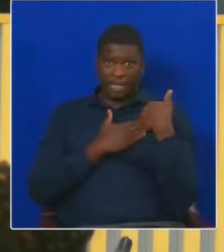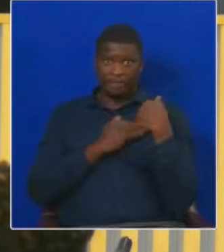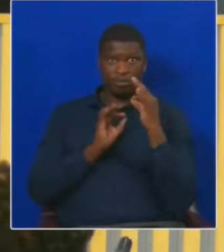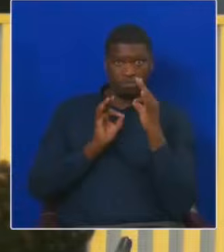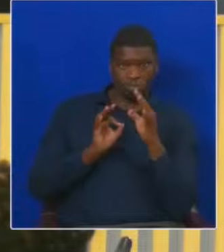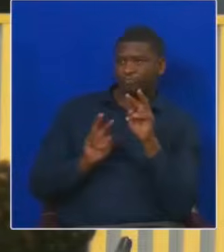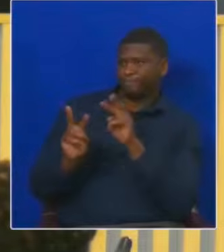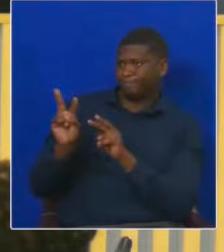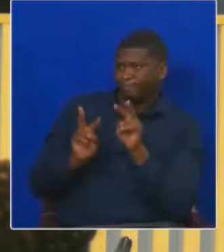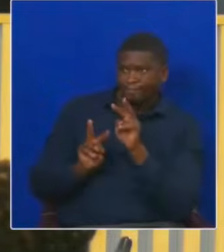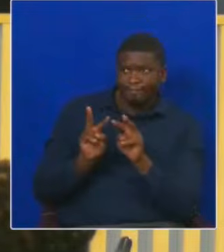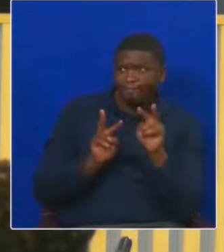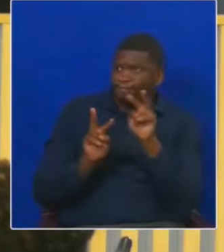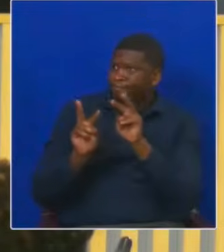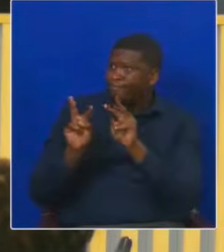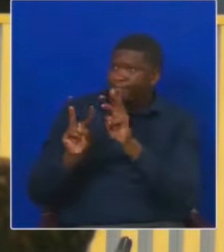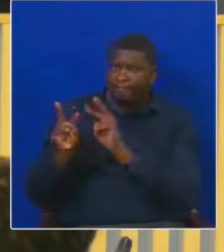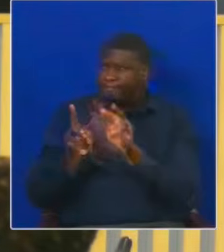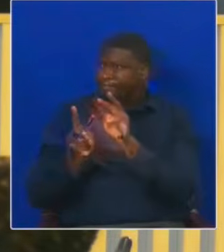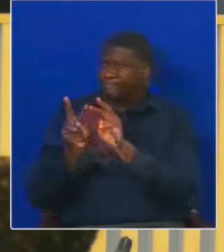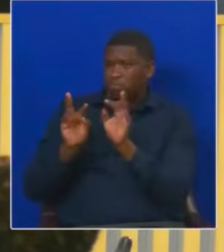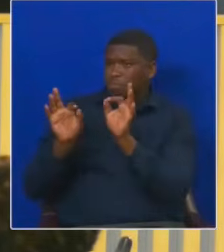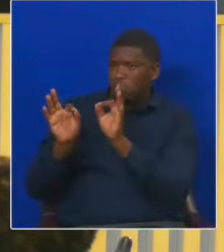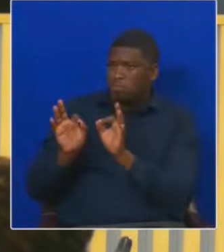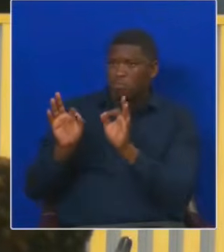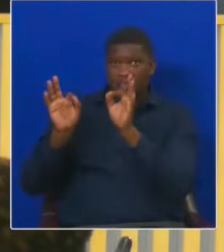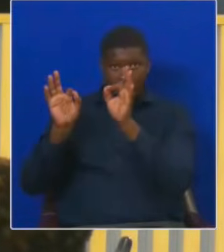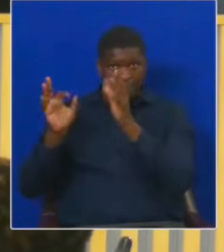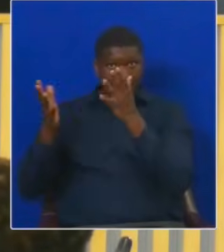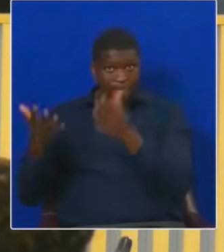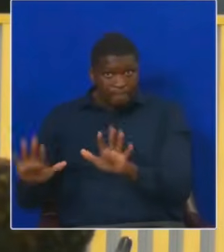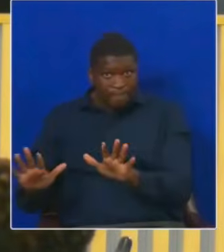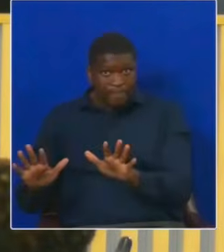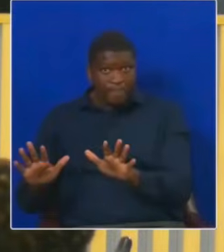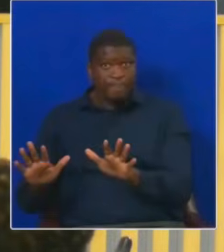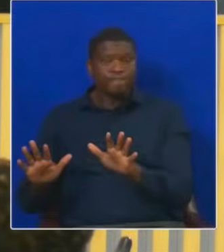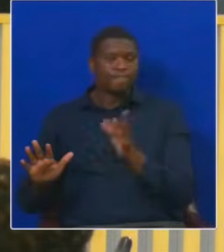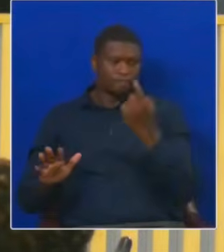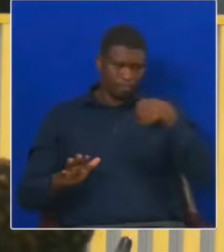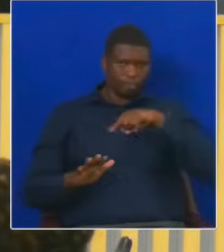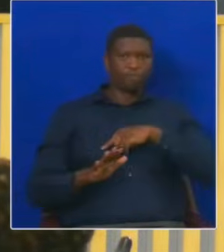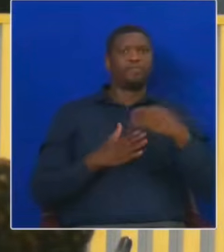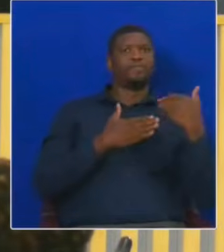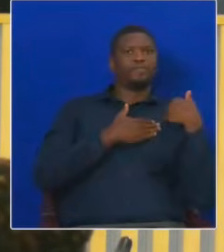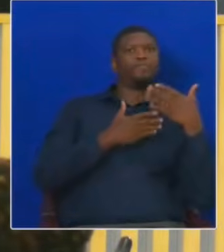house is safe and secured for us to can enter.